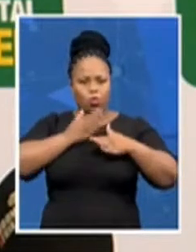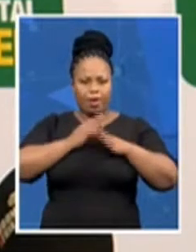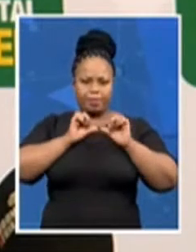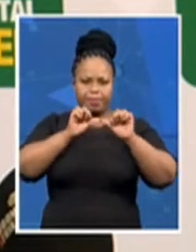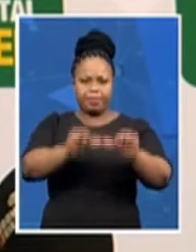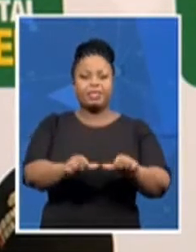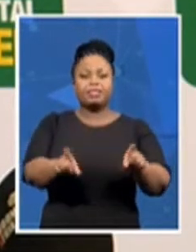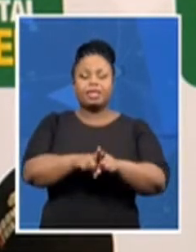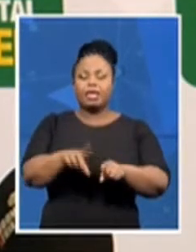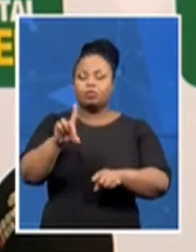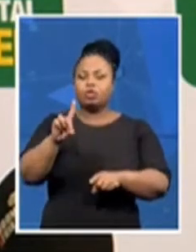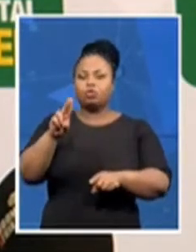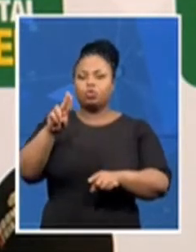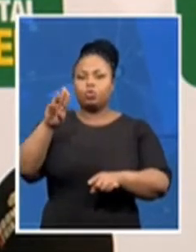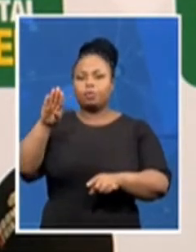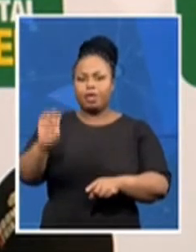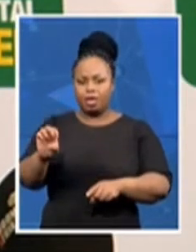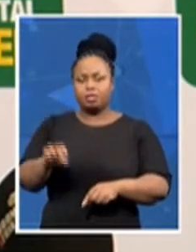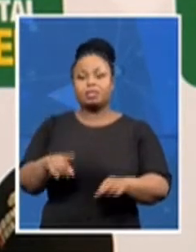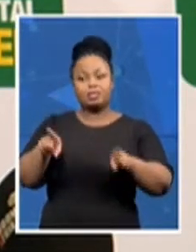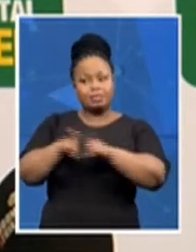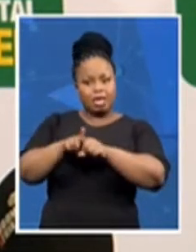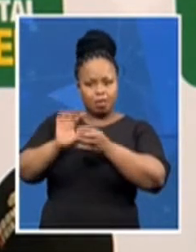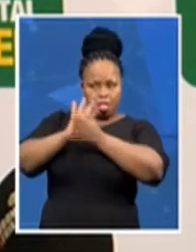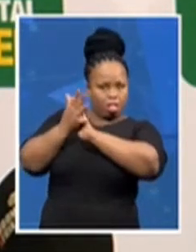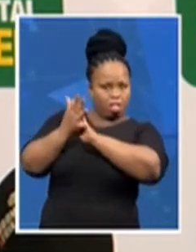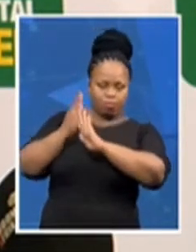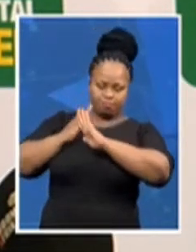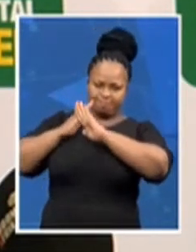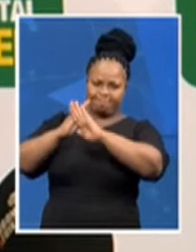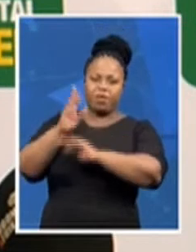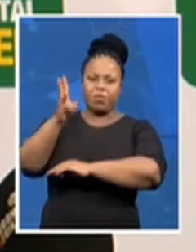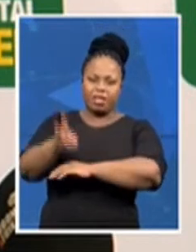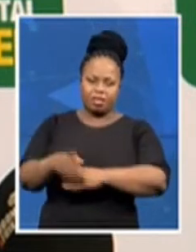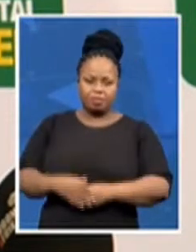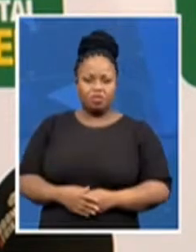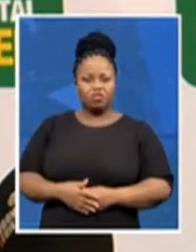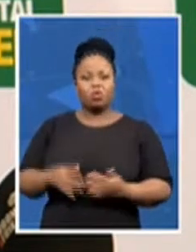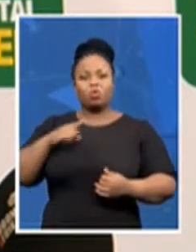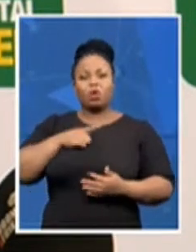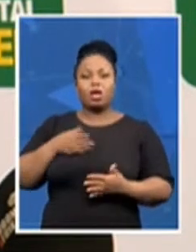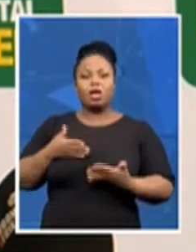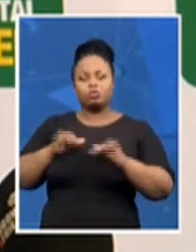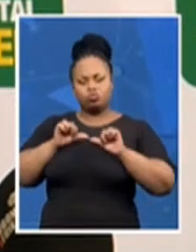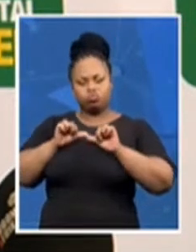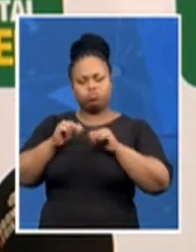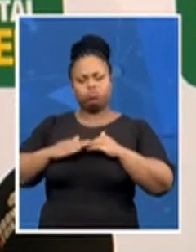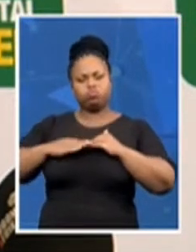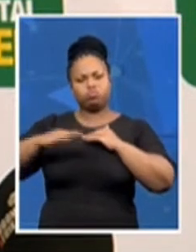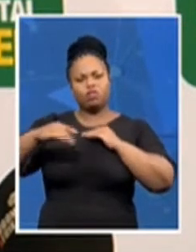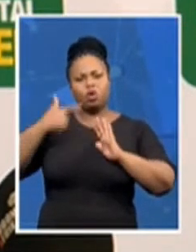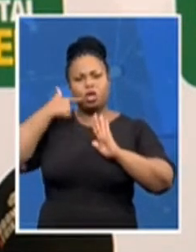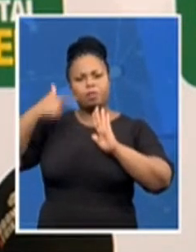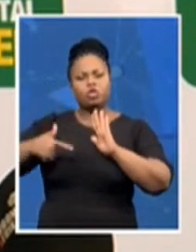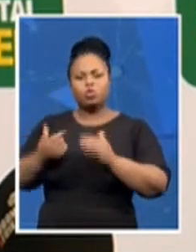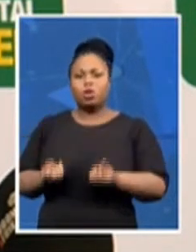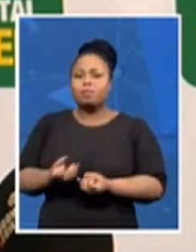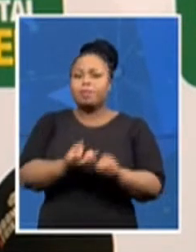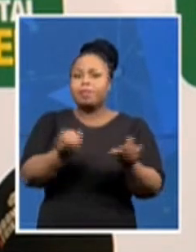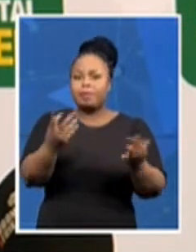destabilized. Stability in the fuel supply is critical because long queues indicate that the economic